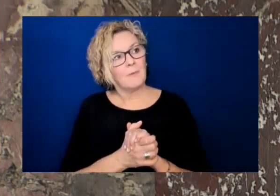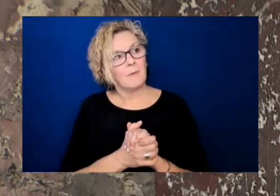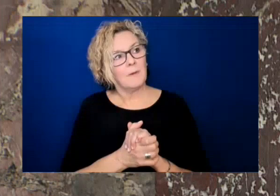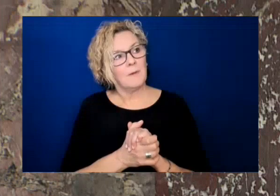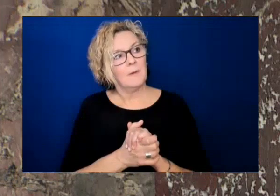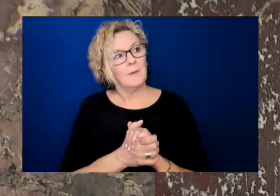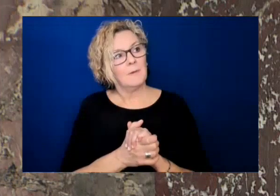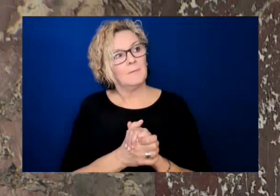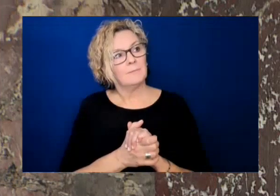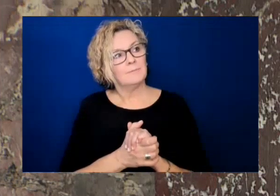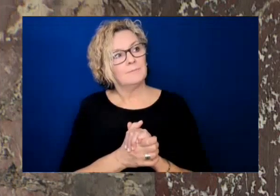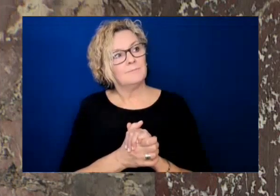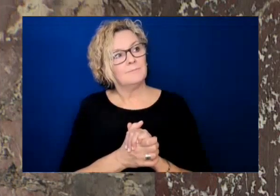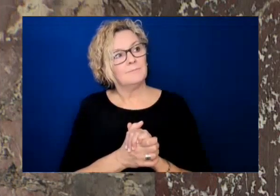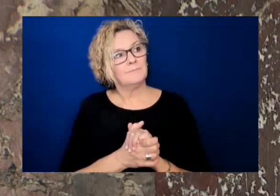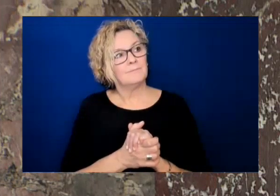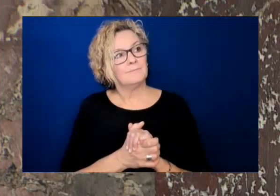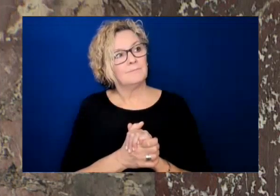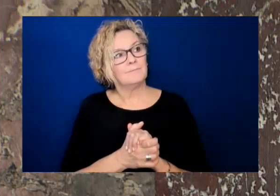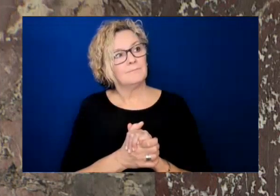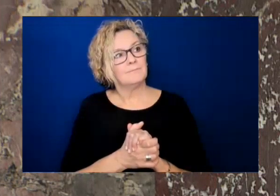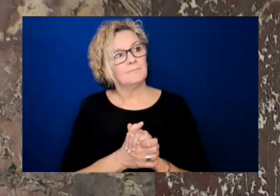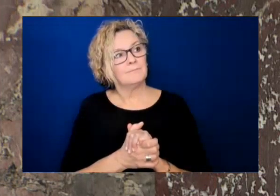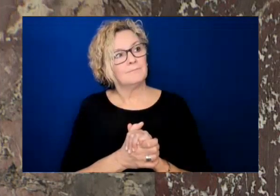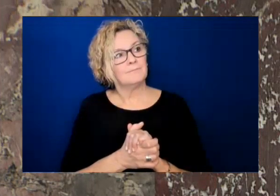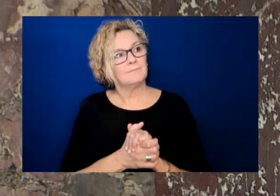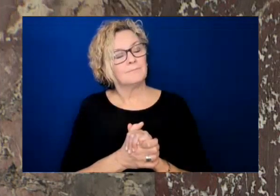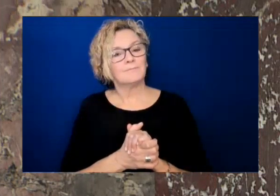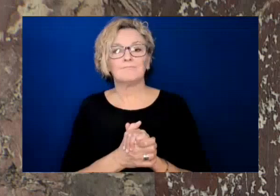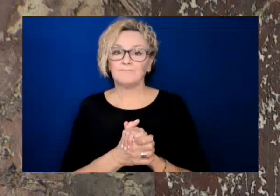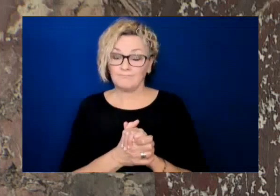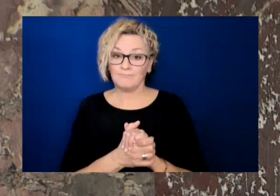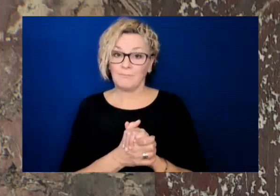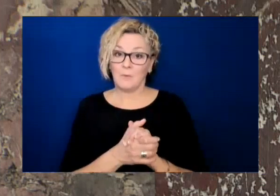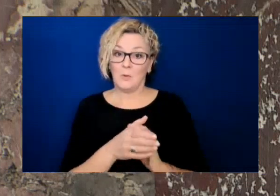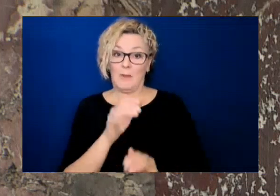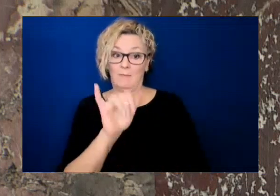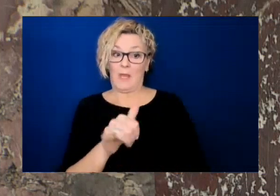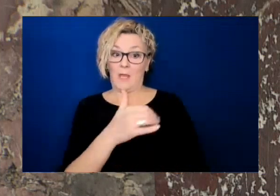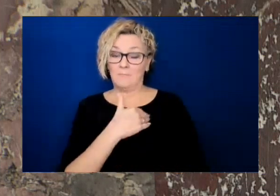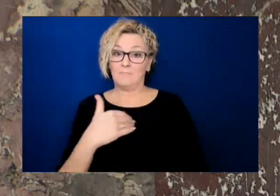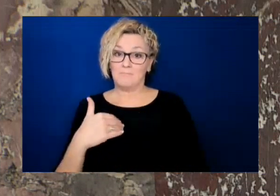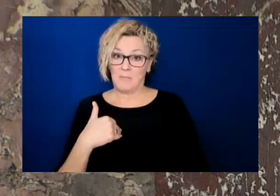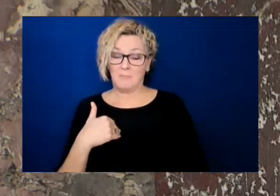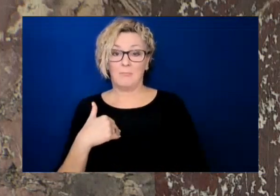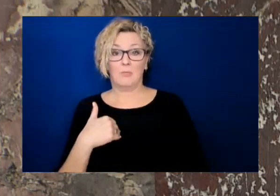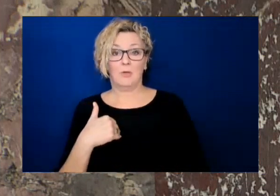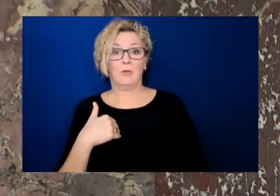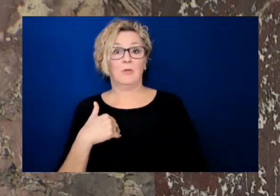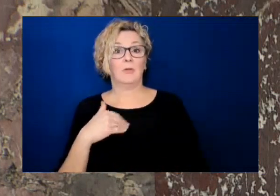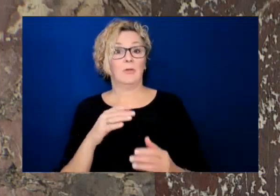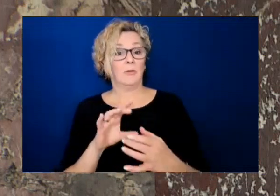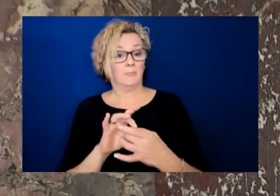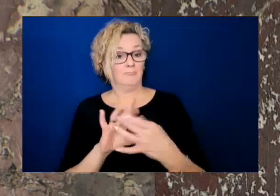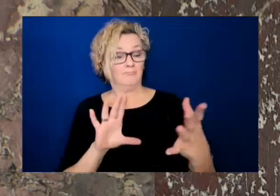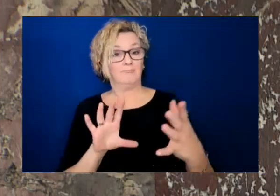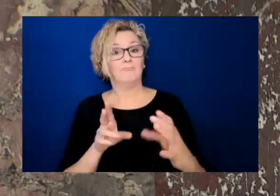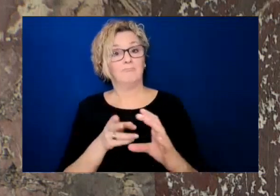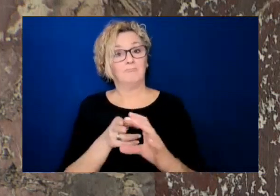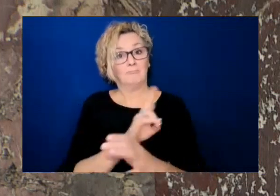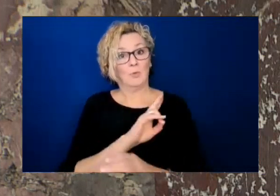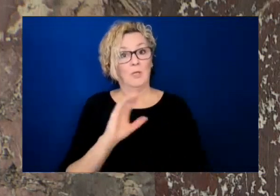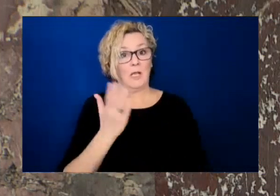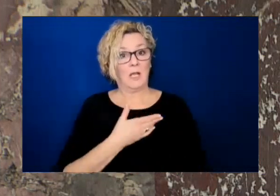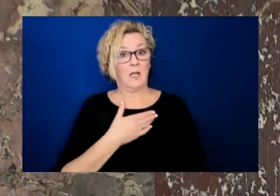was really heartbroken to lose the member for Coquitlam-Millardville as a caucus member. I sat down with her just hours